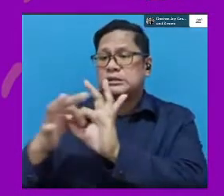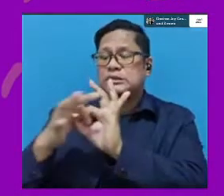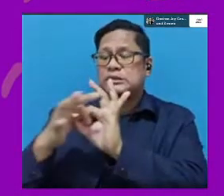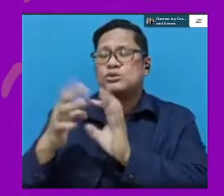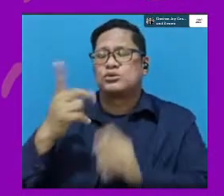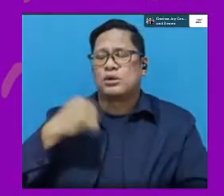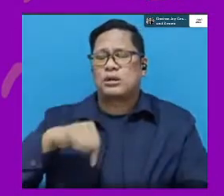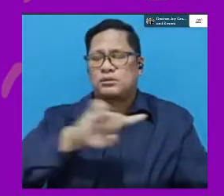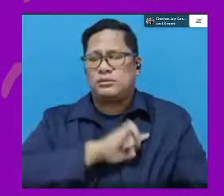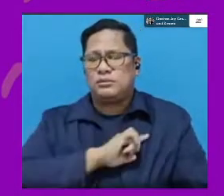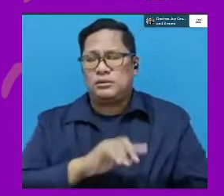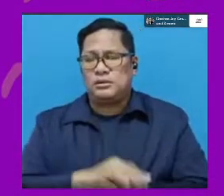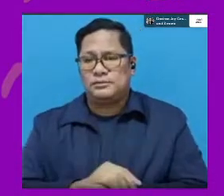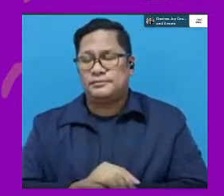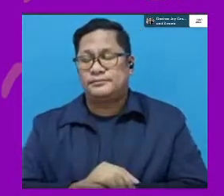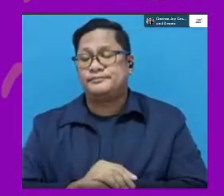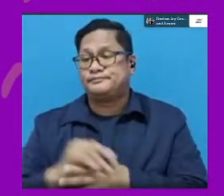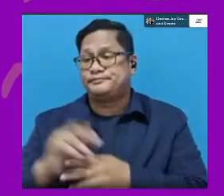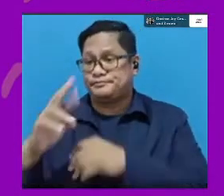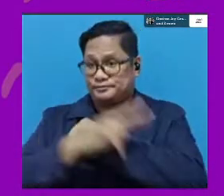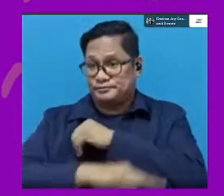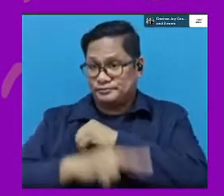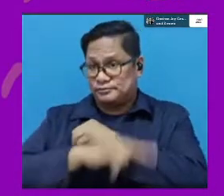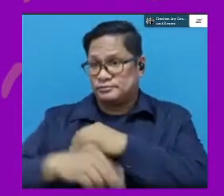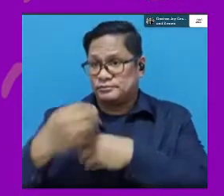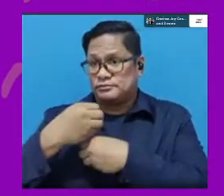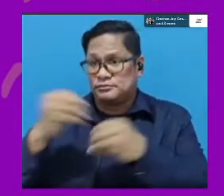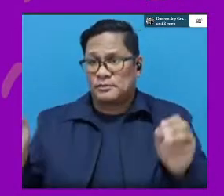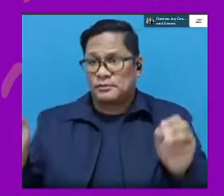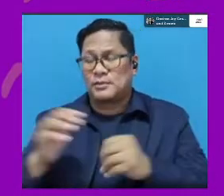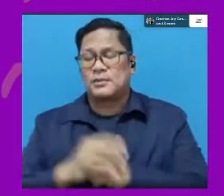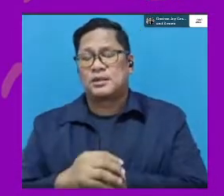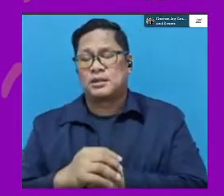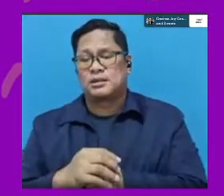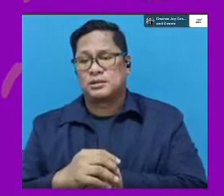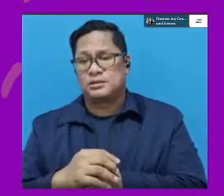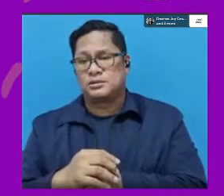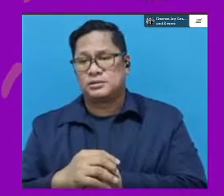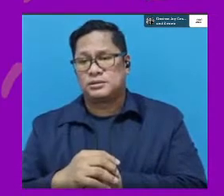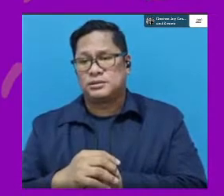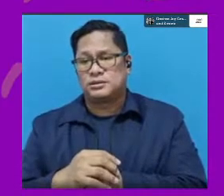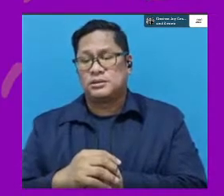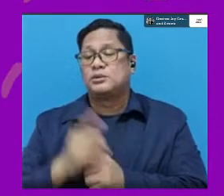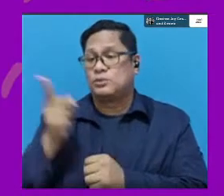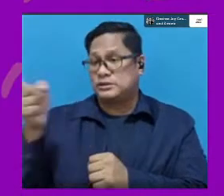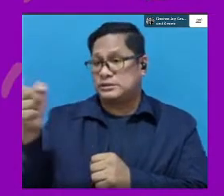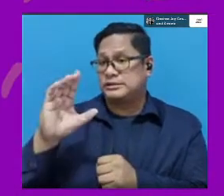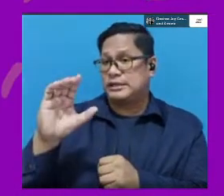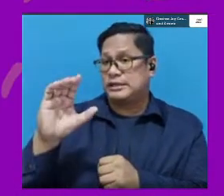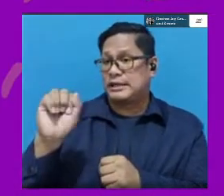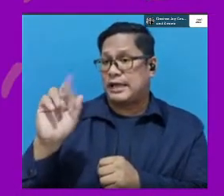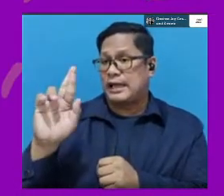our regional offices, which is Caraga.